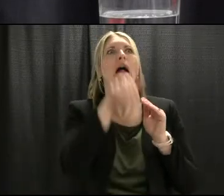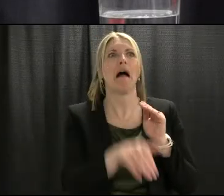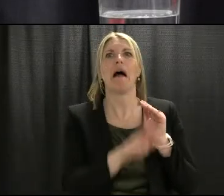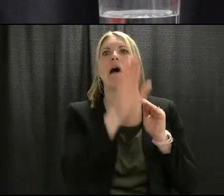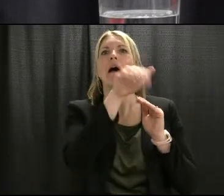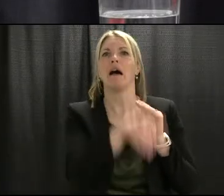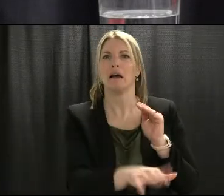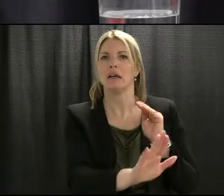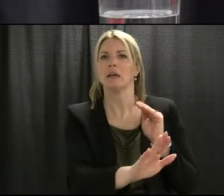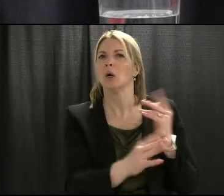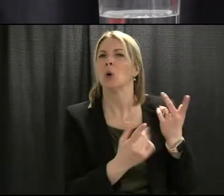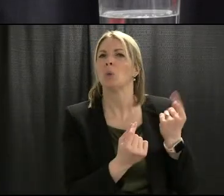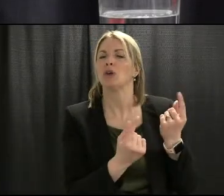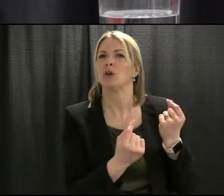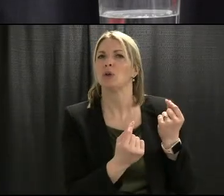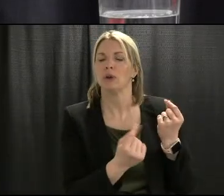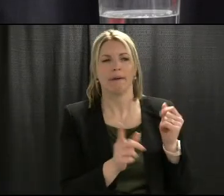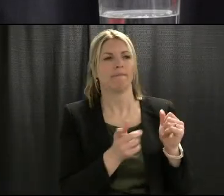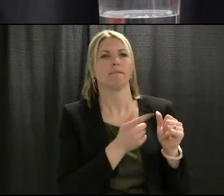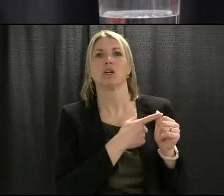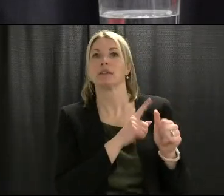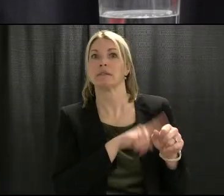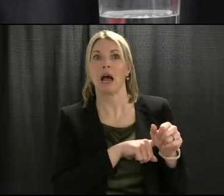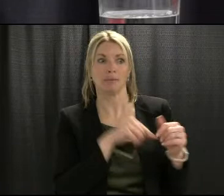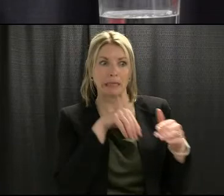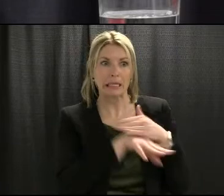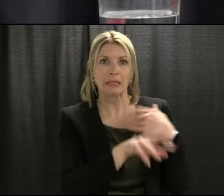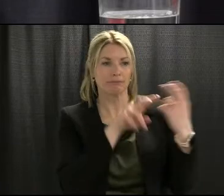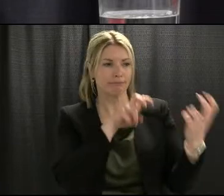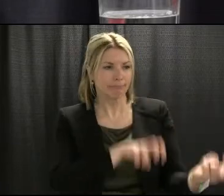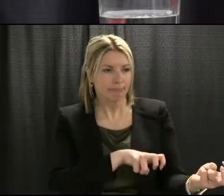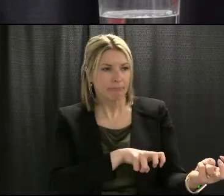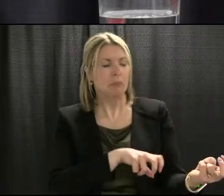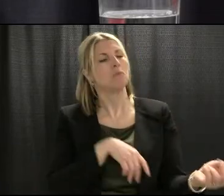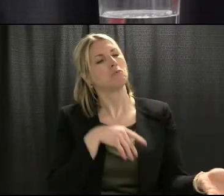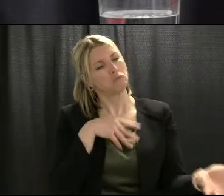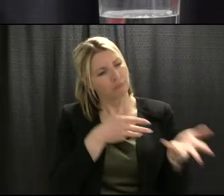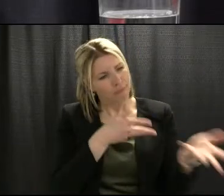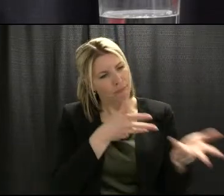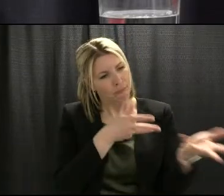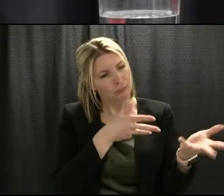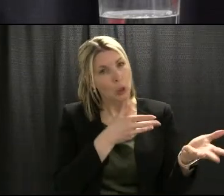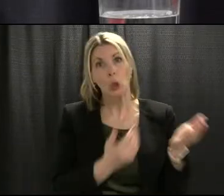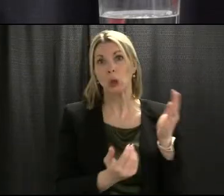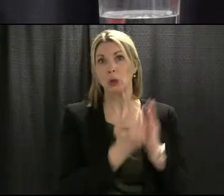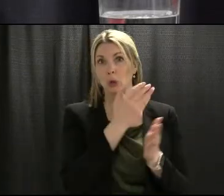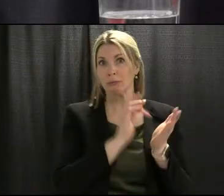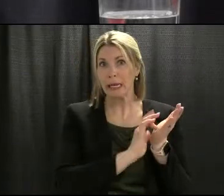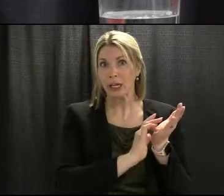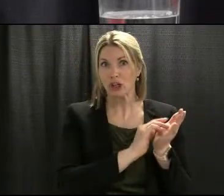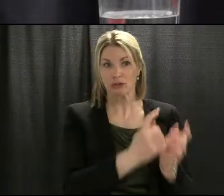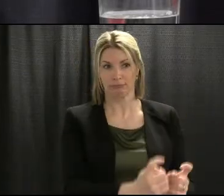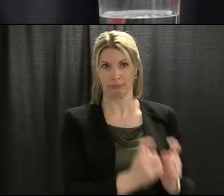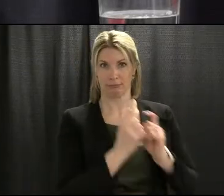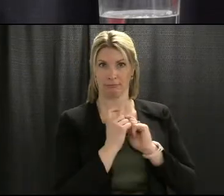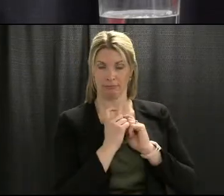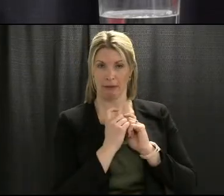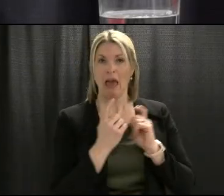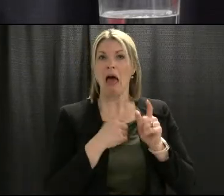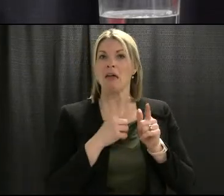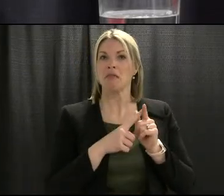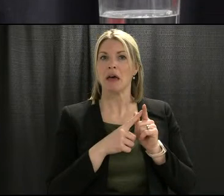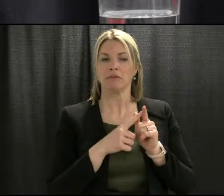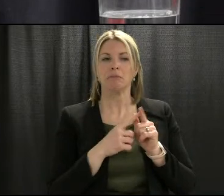nurse practitioner for your first visit. You may be prescribed a new medication and scheduled for a follow-up visit next